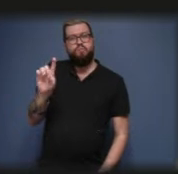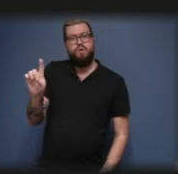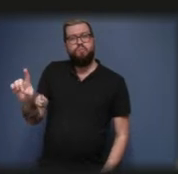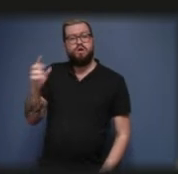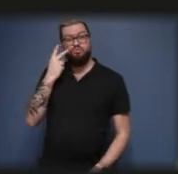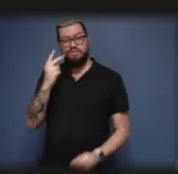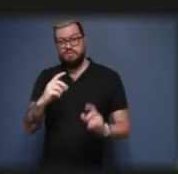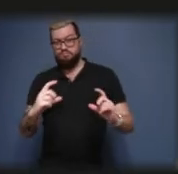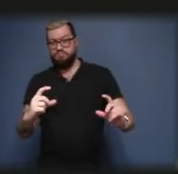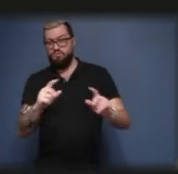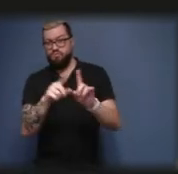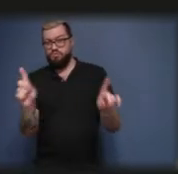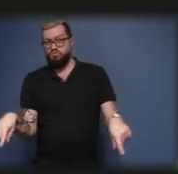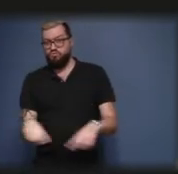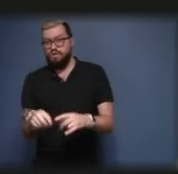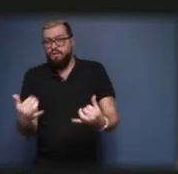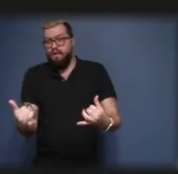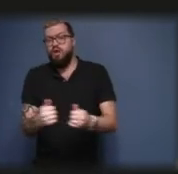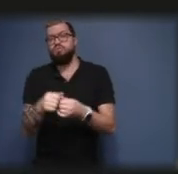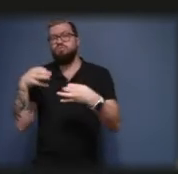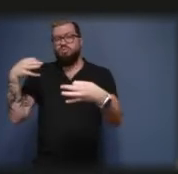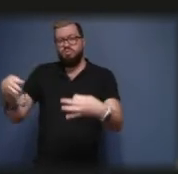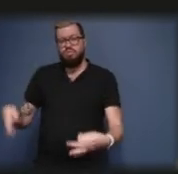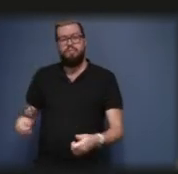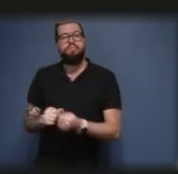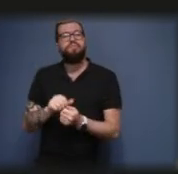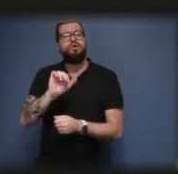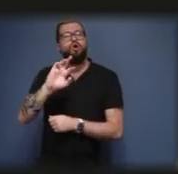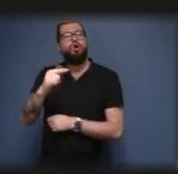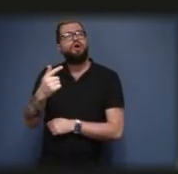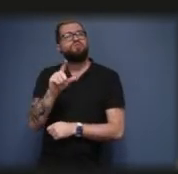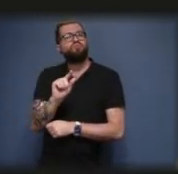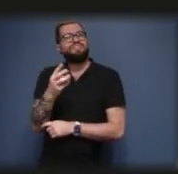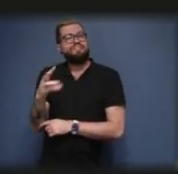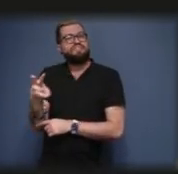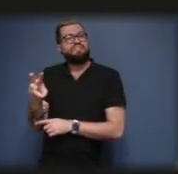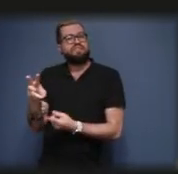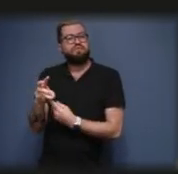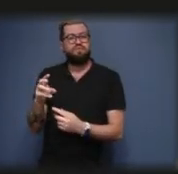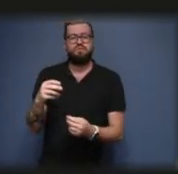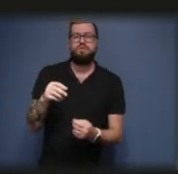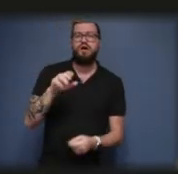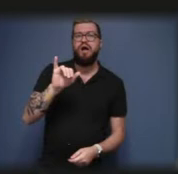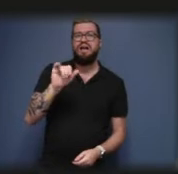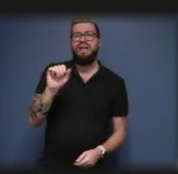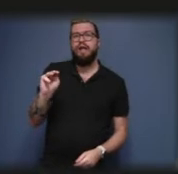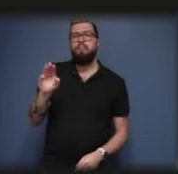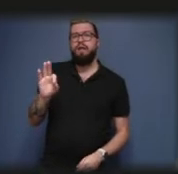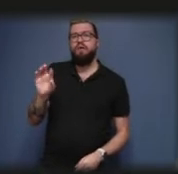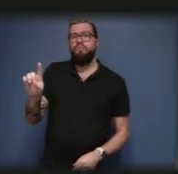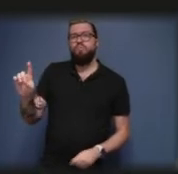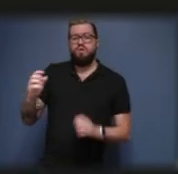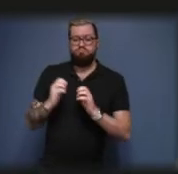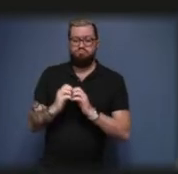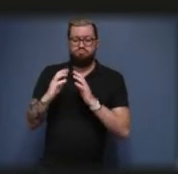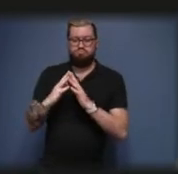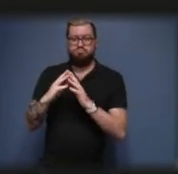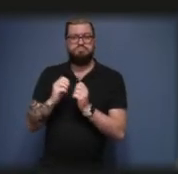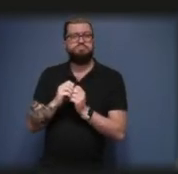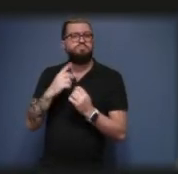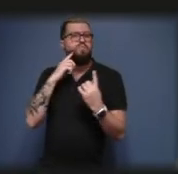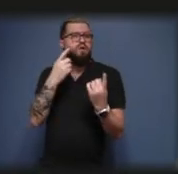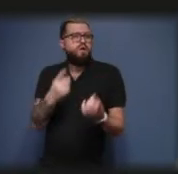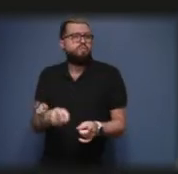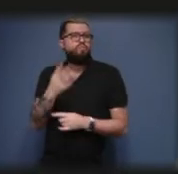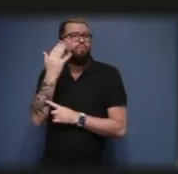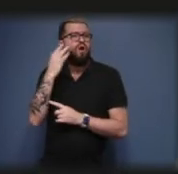the screen. In August of 2016, the IM911 movement was born for